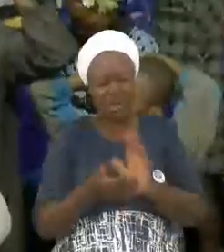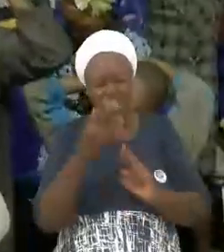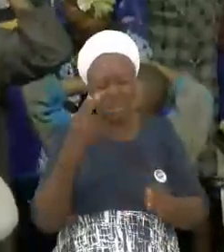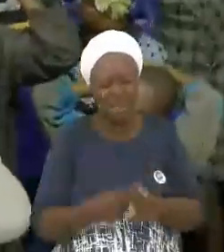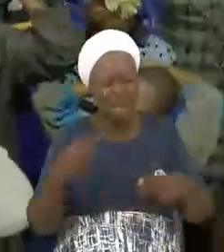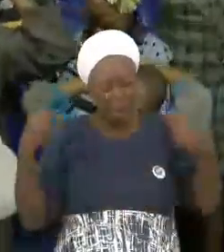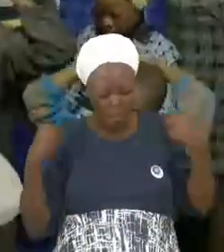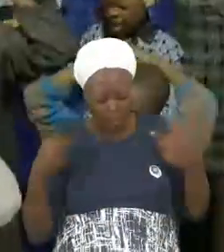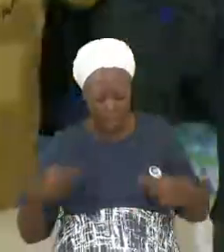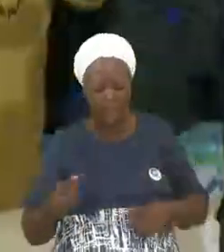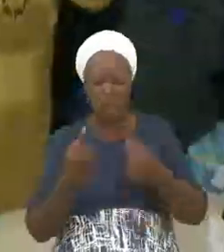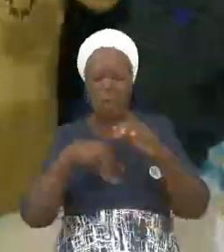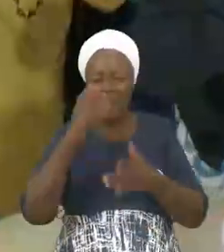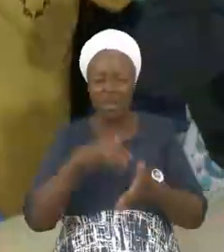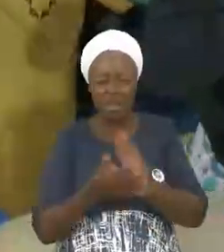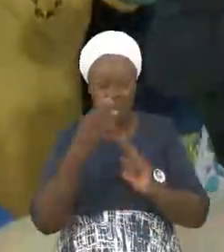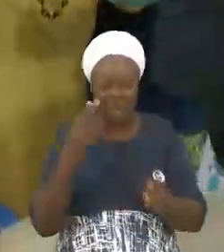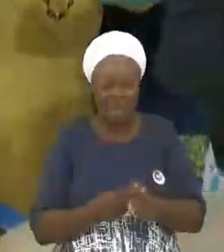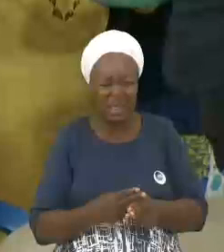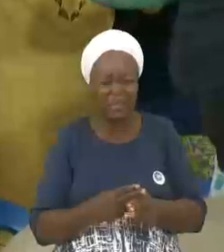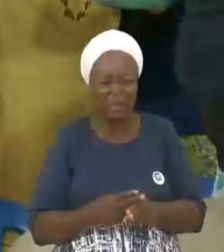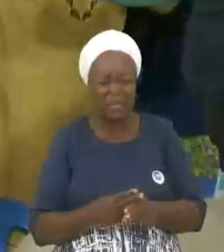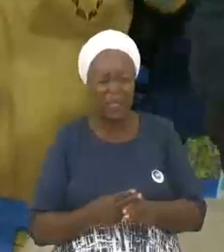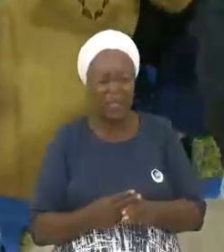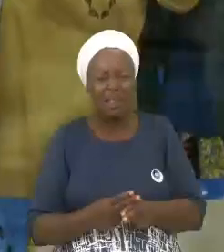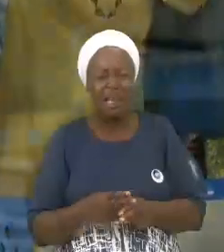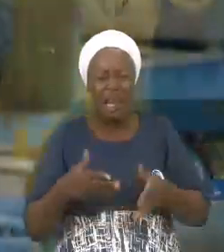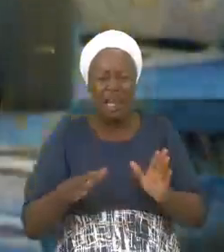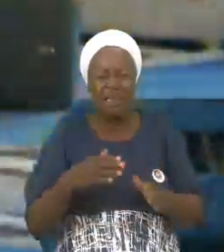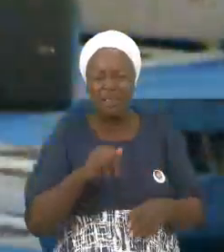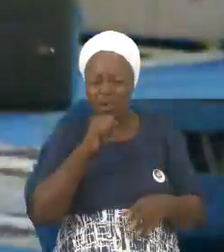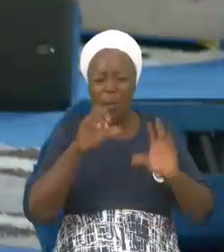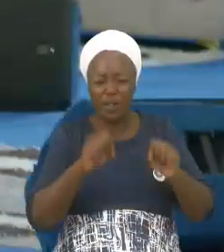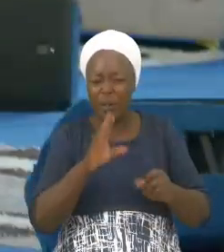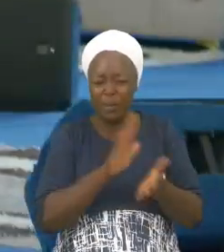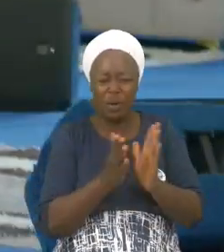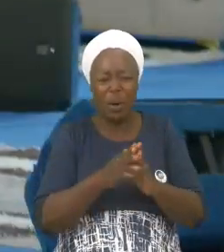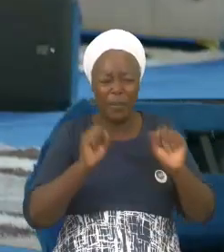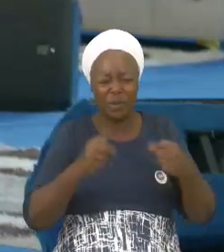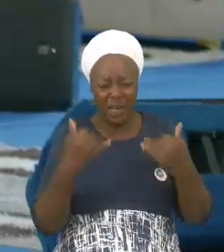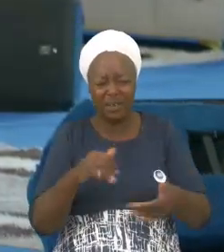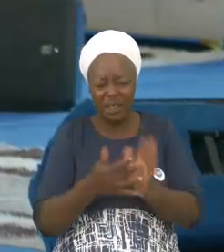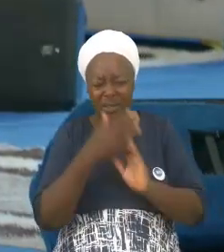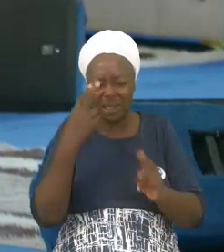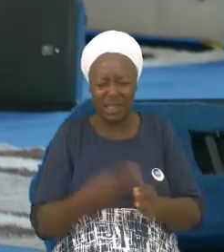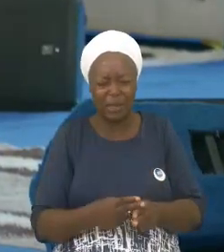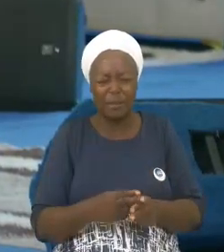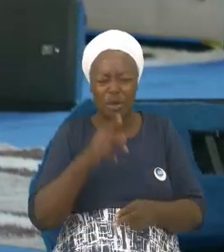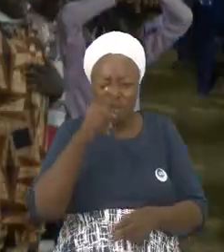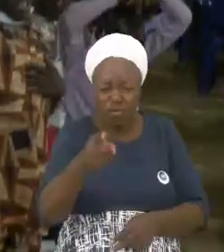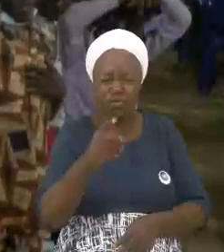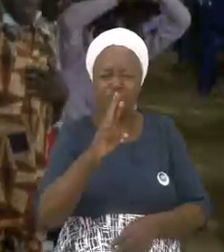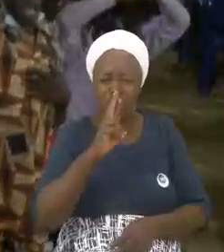Pain, come out. Let impossibilities be possible right now in Jesus' name. You are